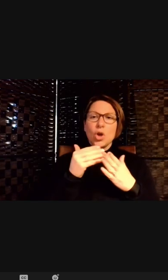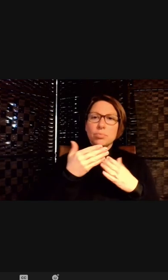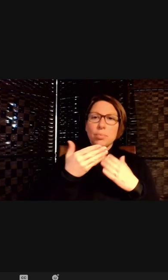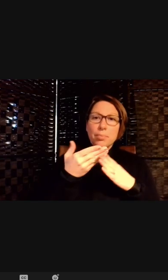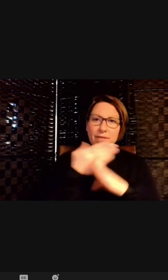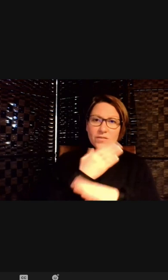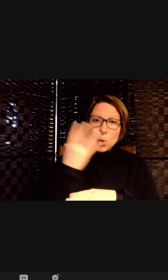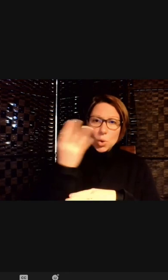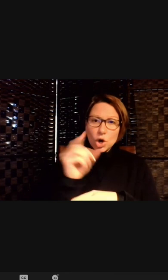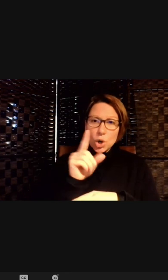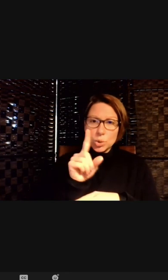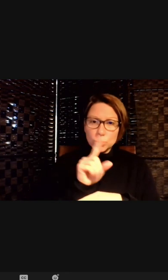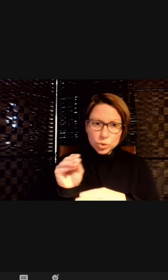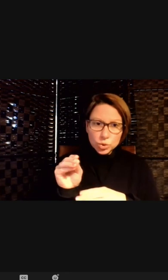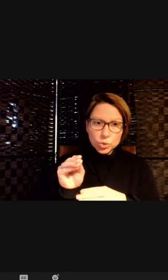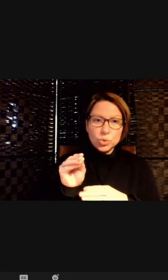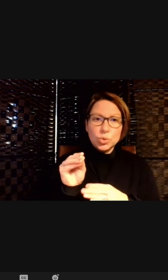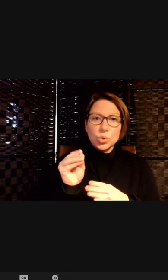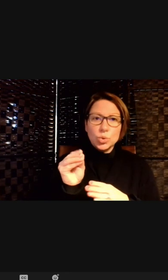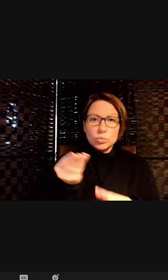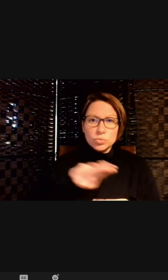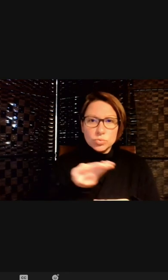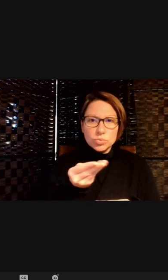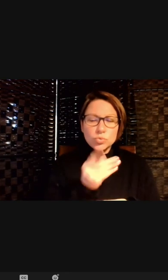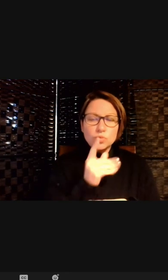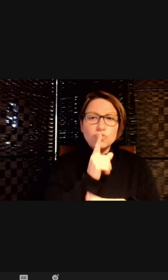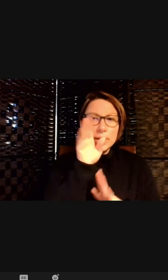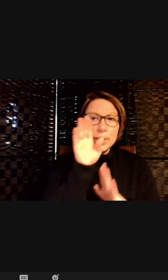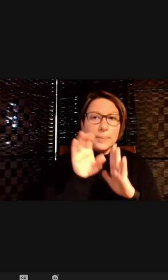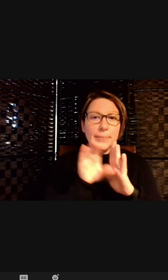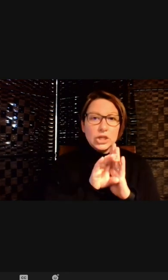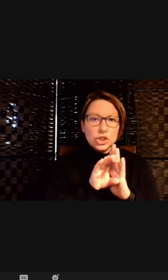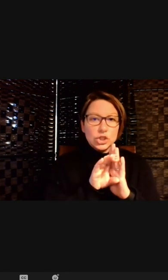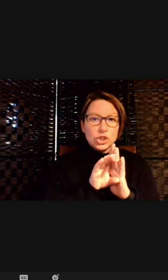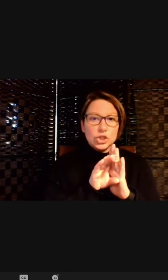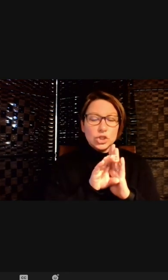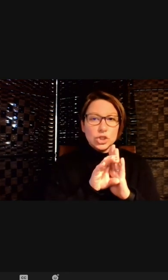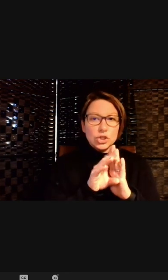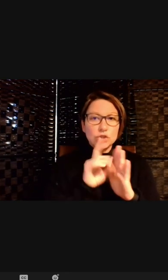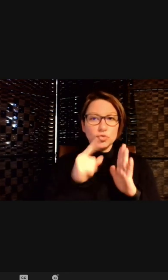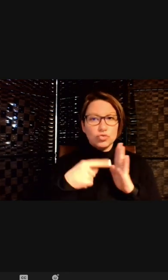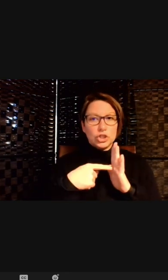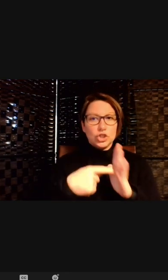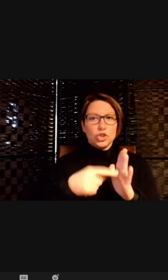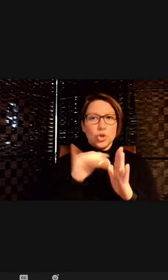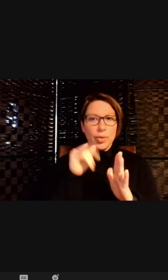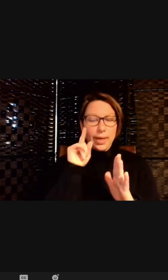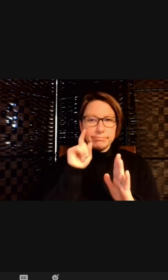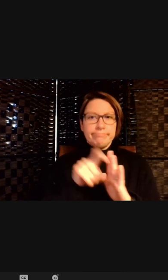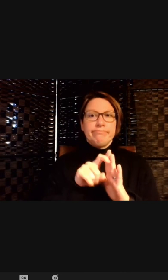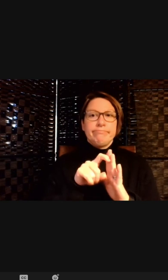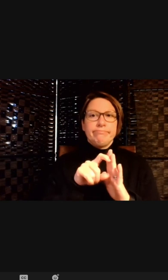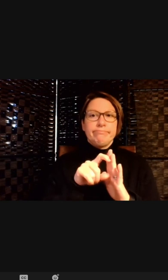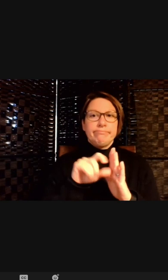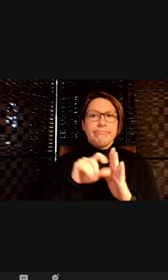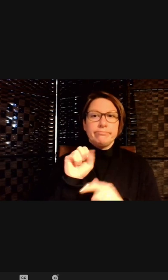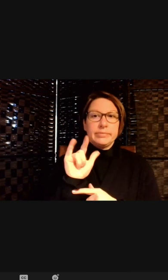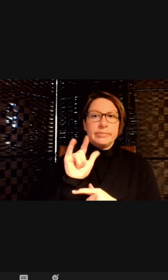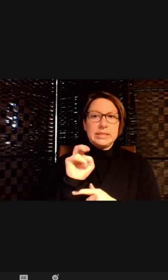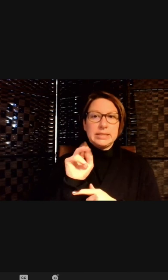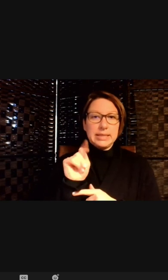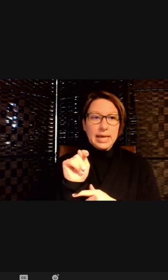prior to the zoo field trip day, present real photographs to highlight salient features of the different animals. Present on